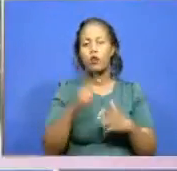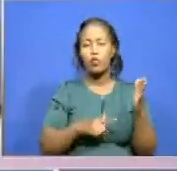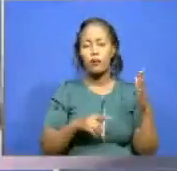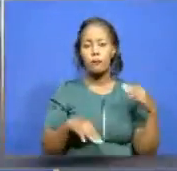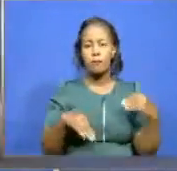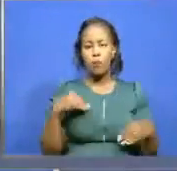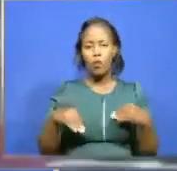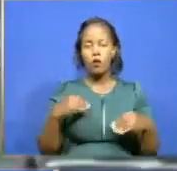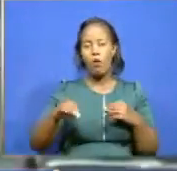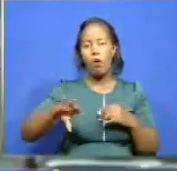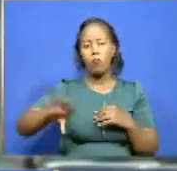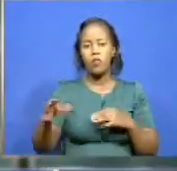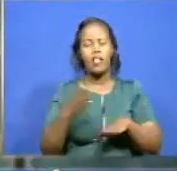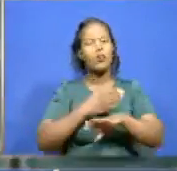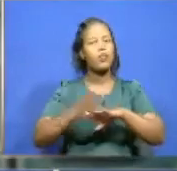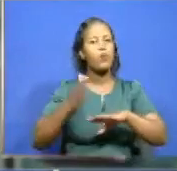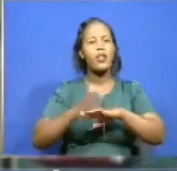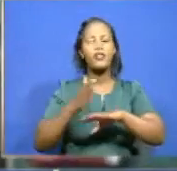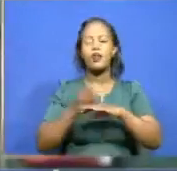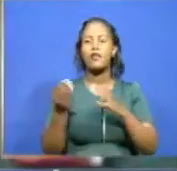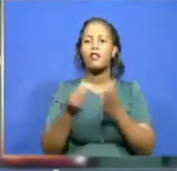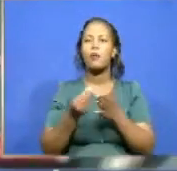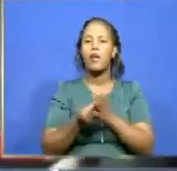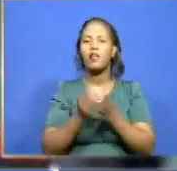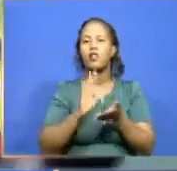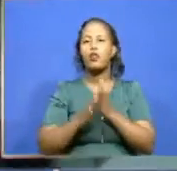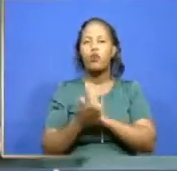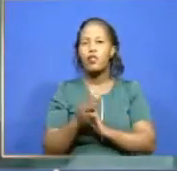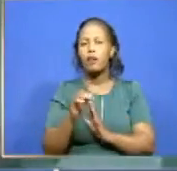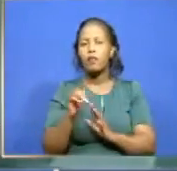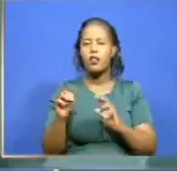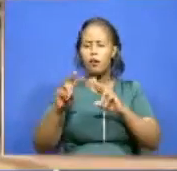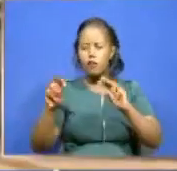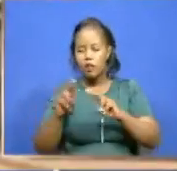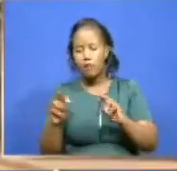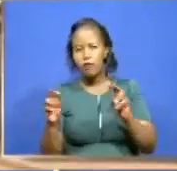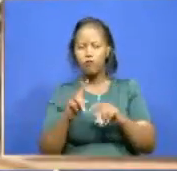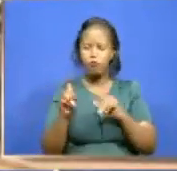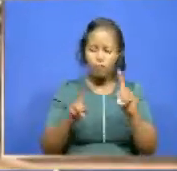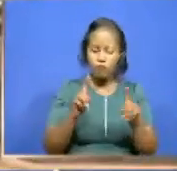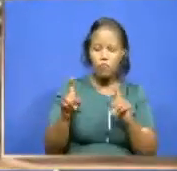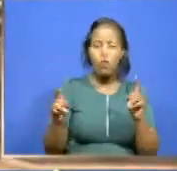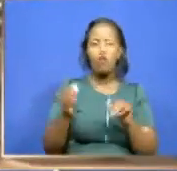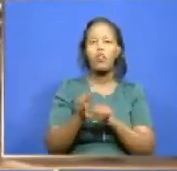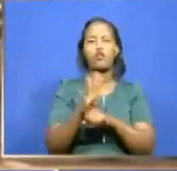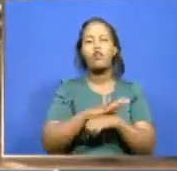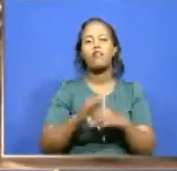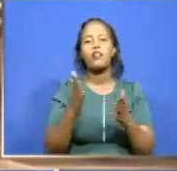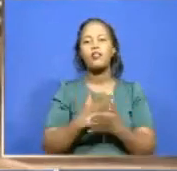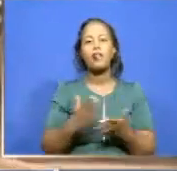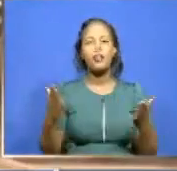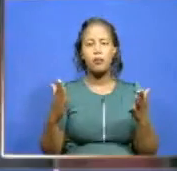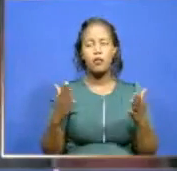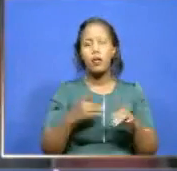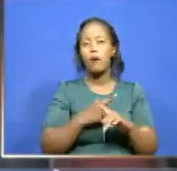irregularly appropriated the funds without conducting a market survey for COVID-19 items. Busia Governor Sospeter Ojaamong,